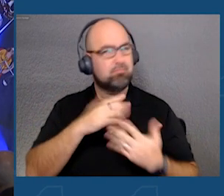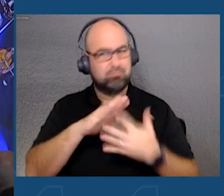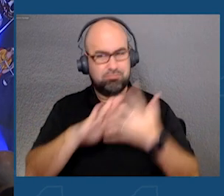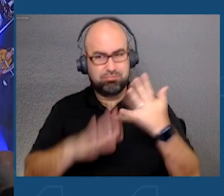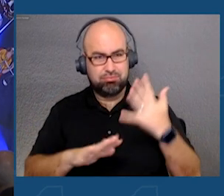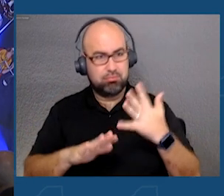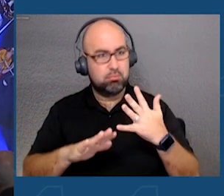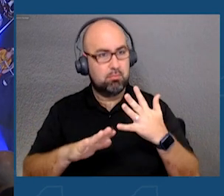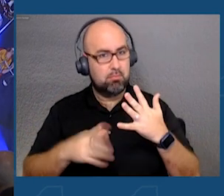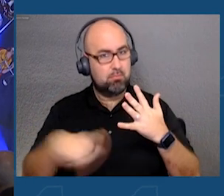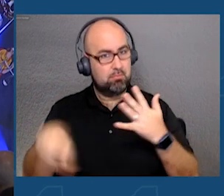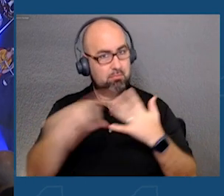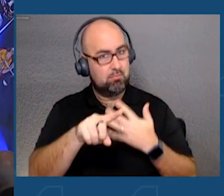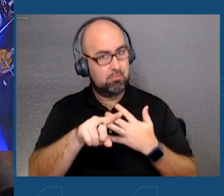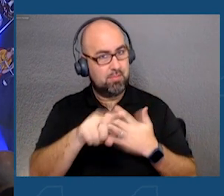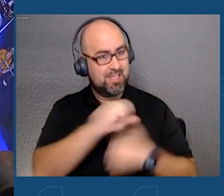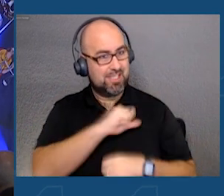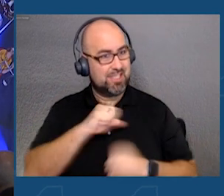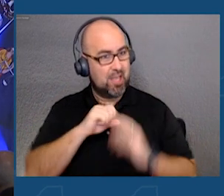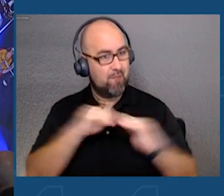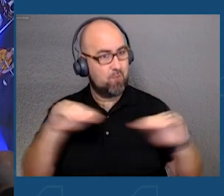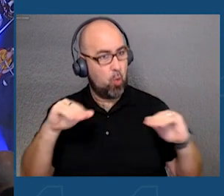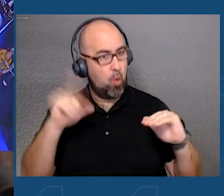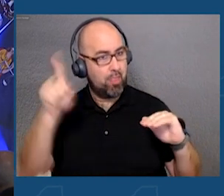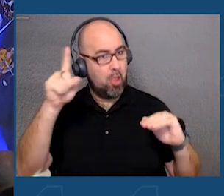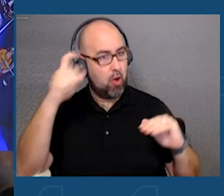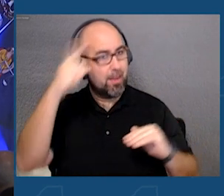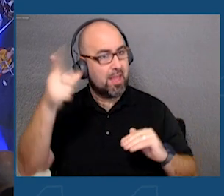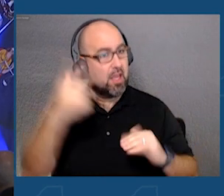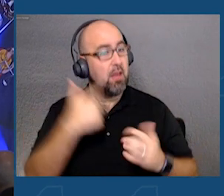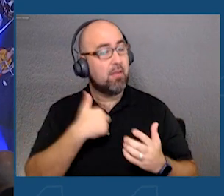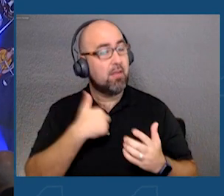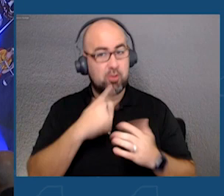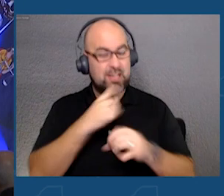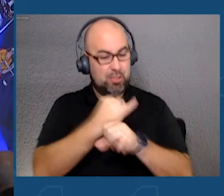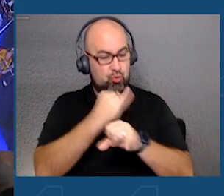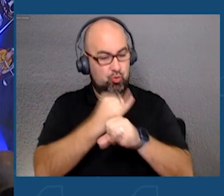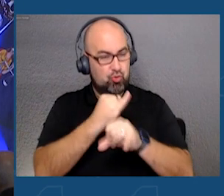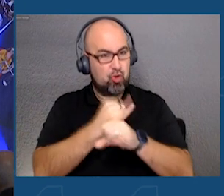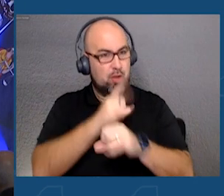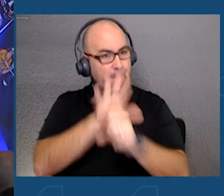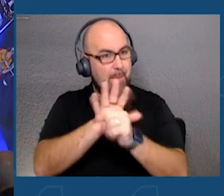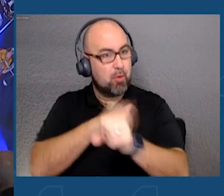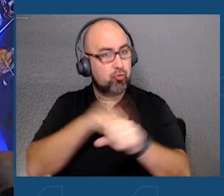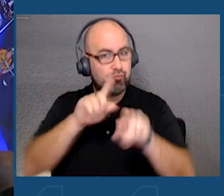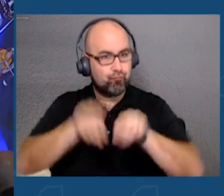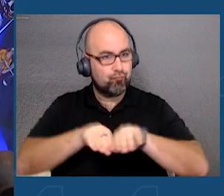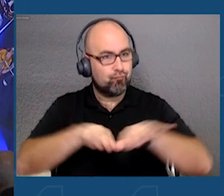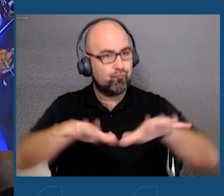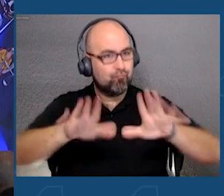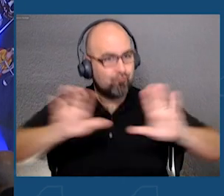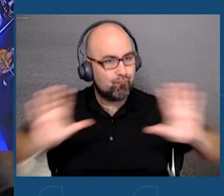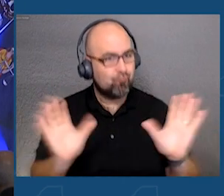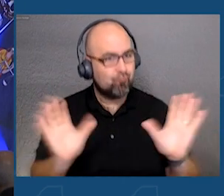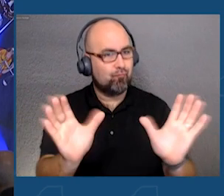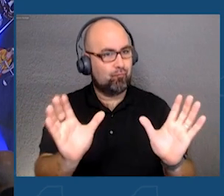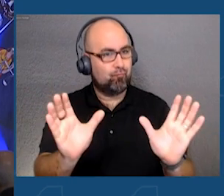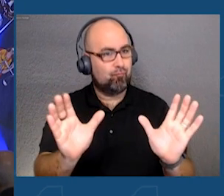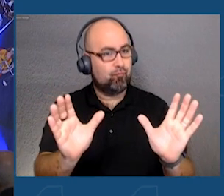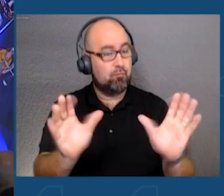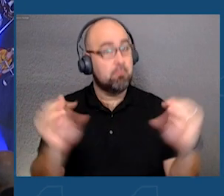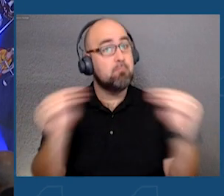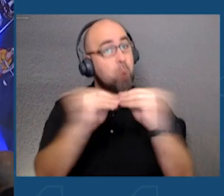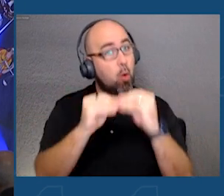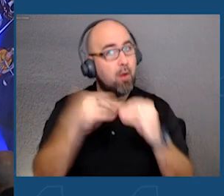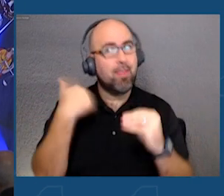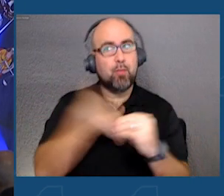a institutional commitment to drive this progress forward. But then beyond that, that's where we sort of come in.